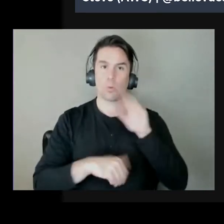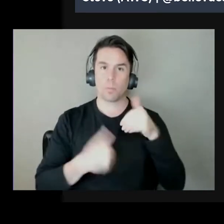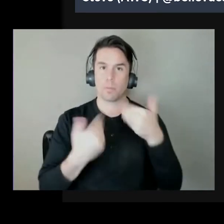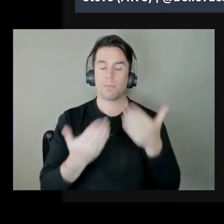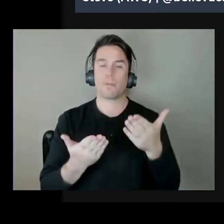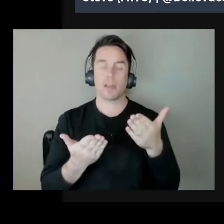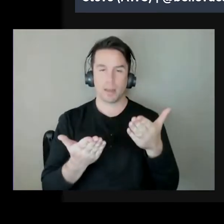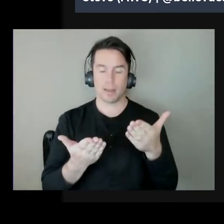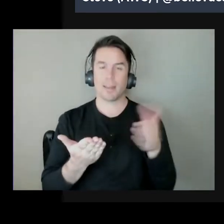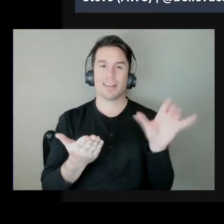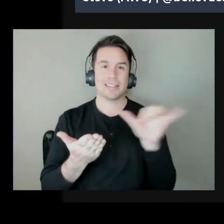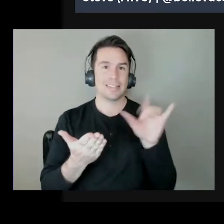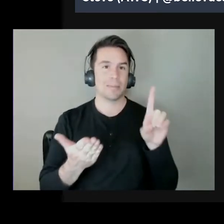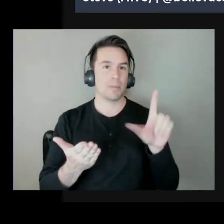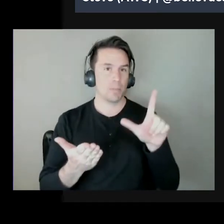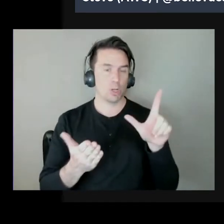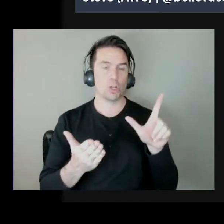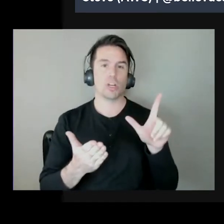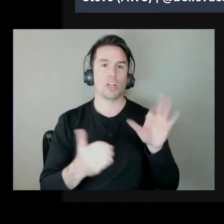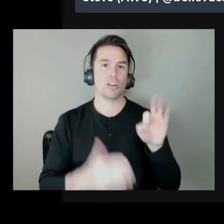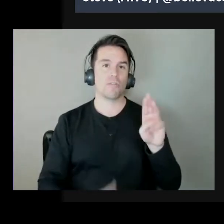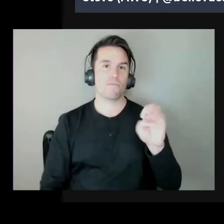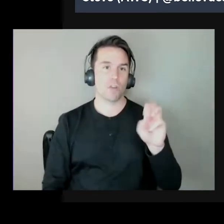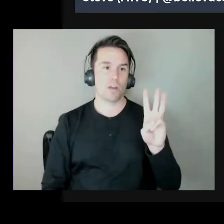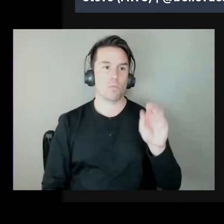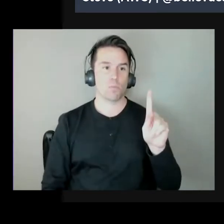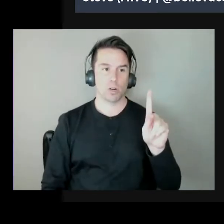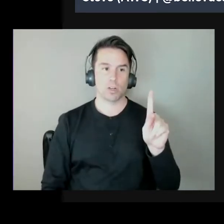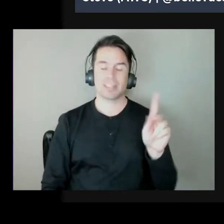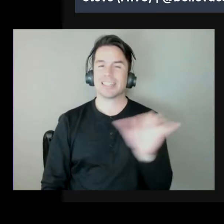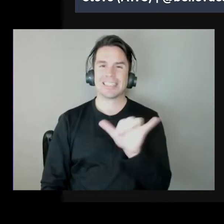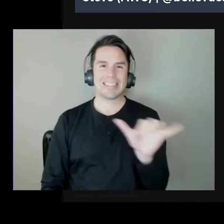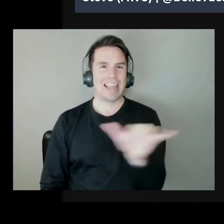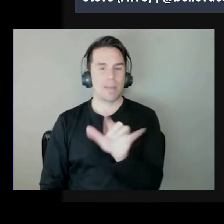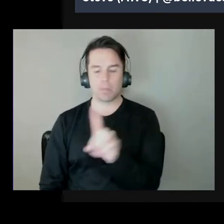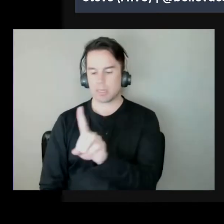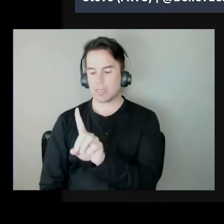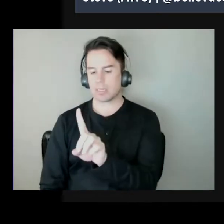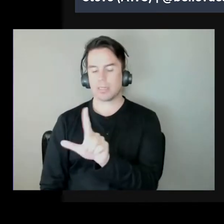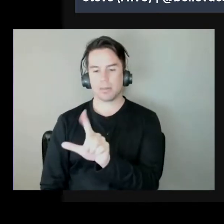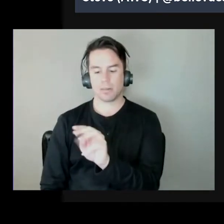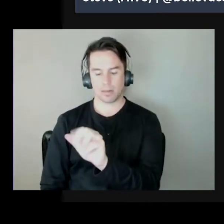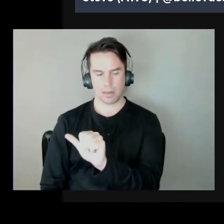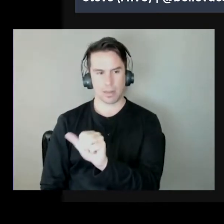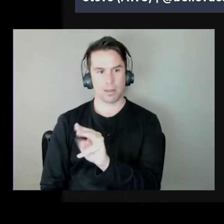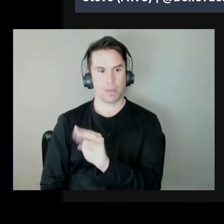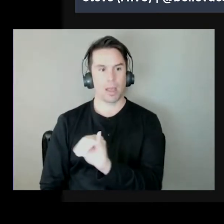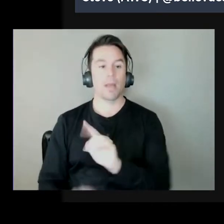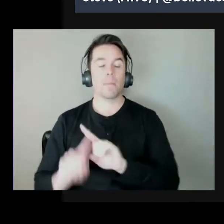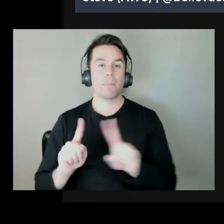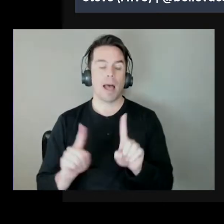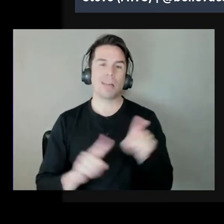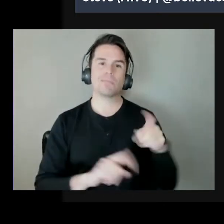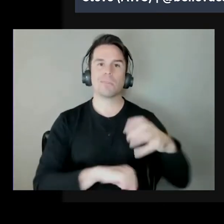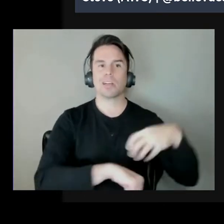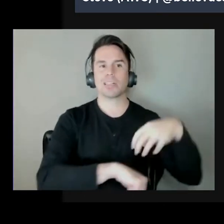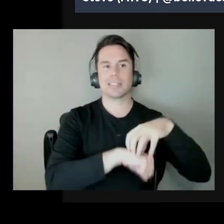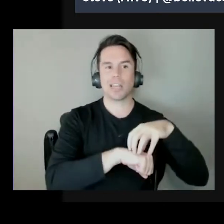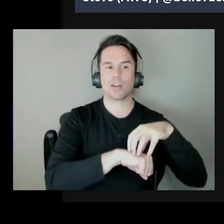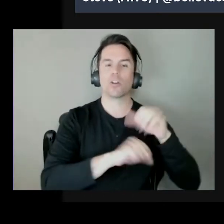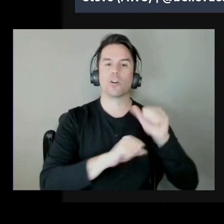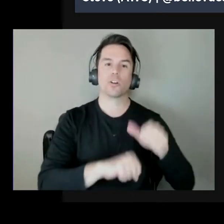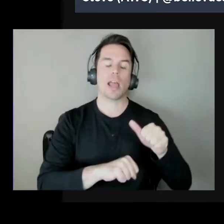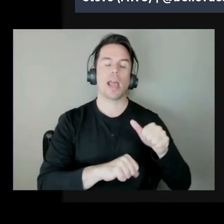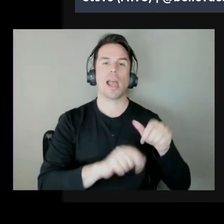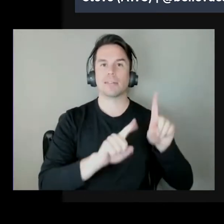learning frameworks as we see in deep learning AMIs. However, there comes in a form of container, which you can pull, you can prototype, you can test with that, and